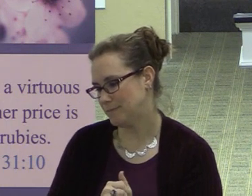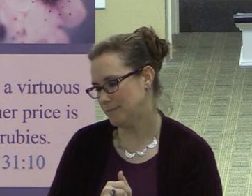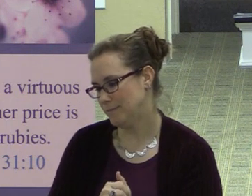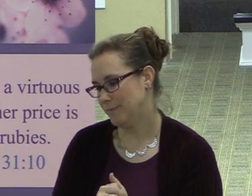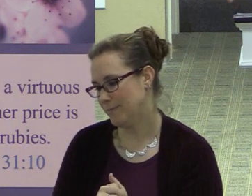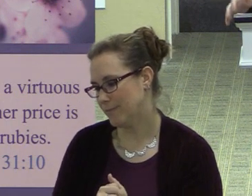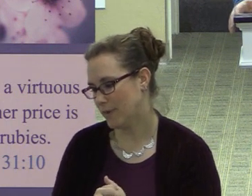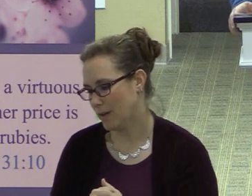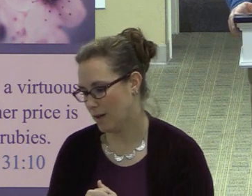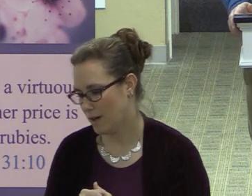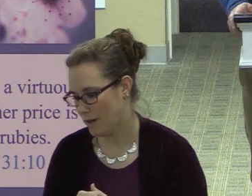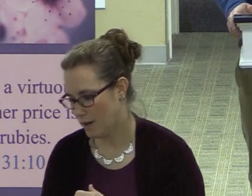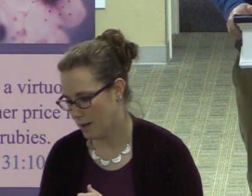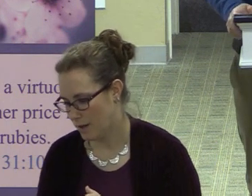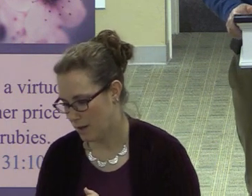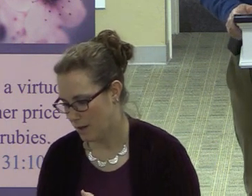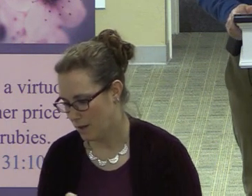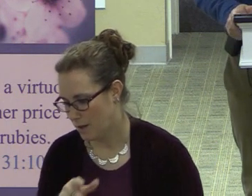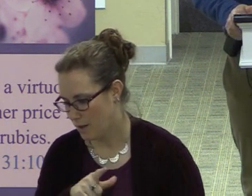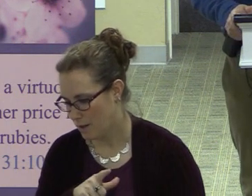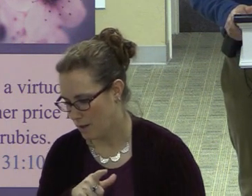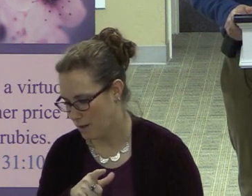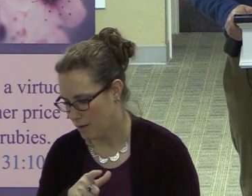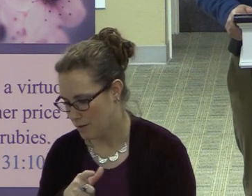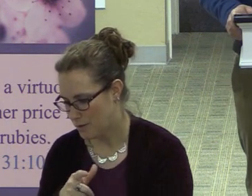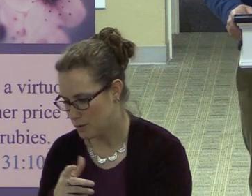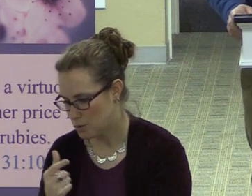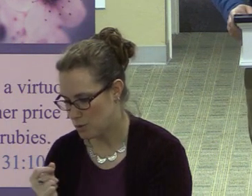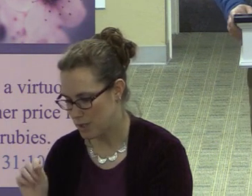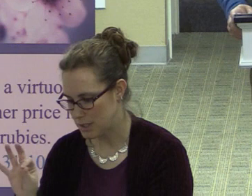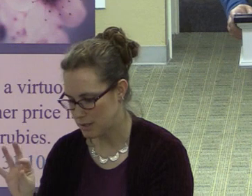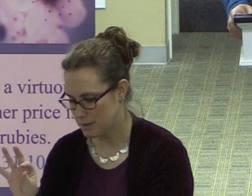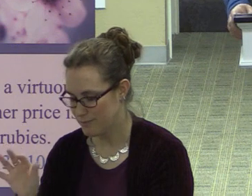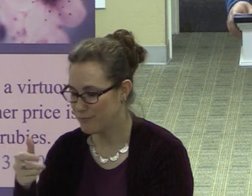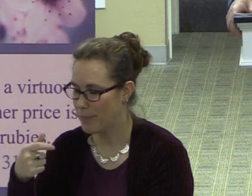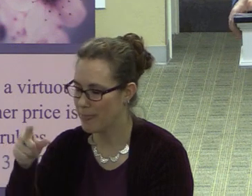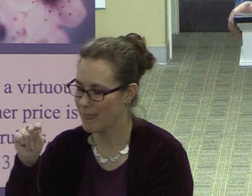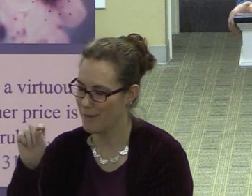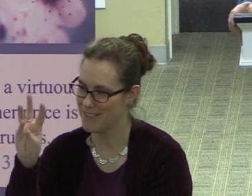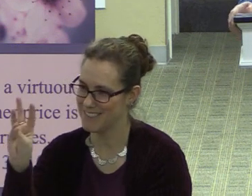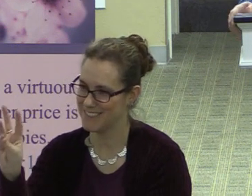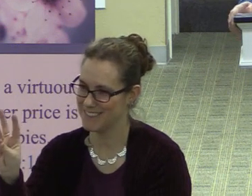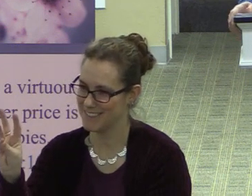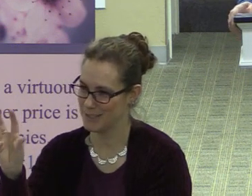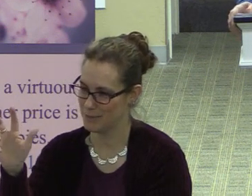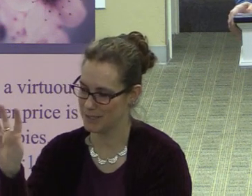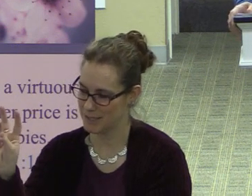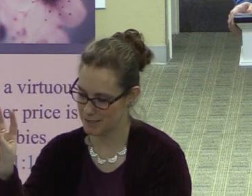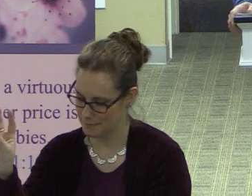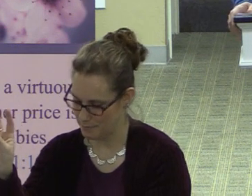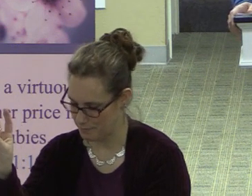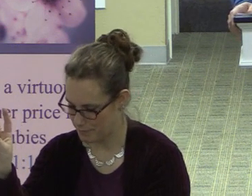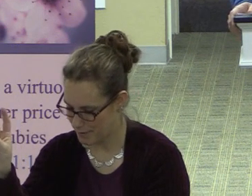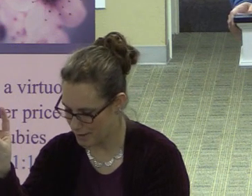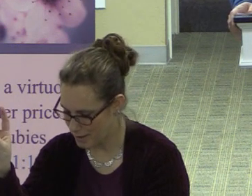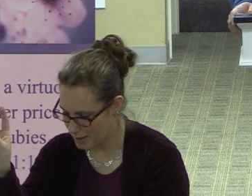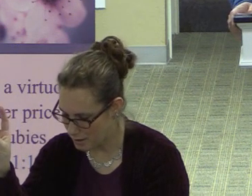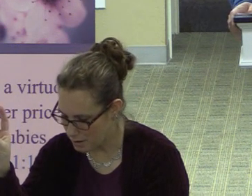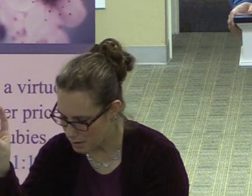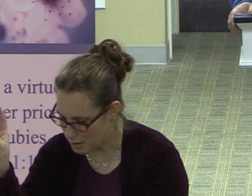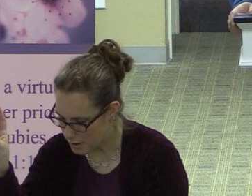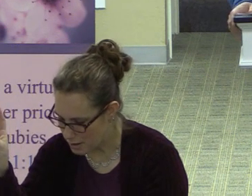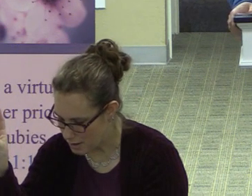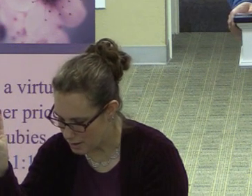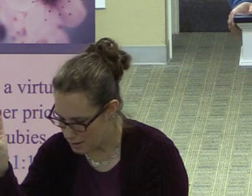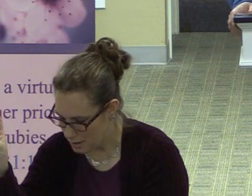And the Lord said unto Moses, stretch out thine hand over the sea, that the water come again upon the Egyptians and upon